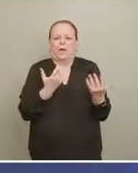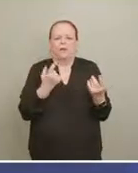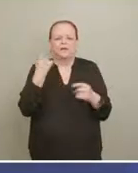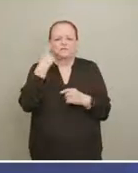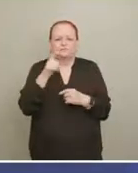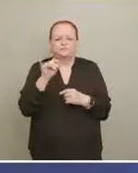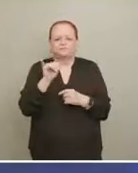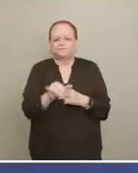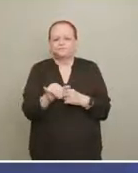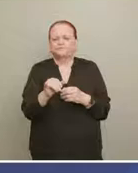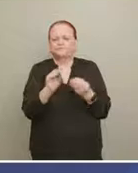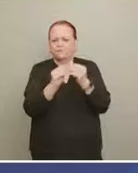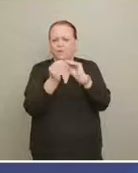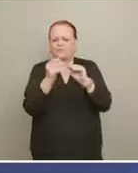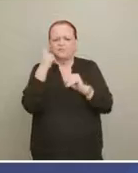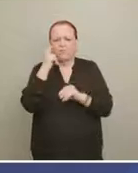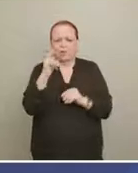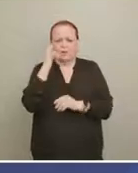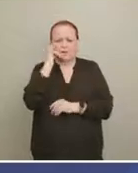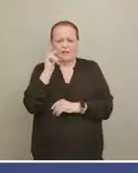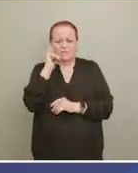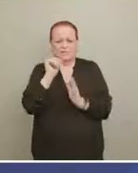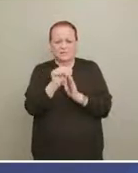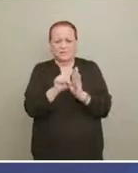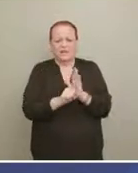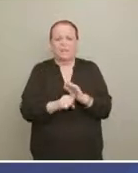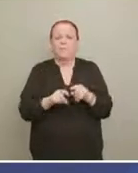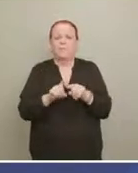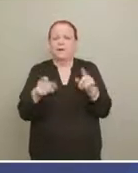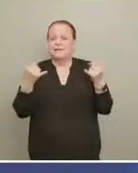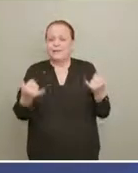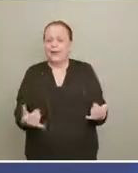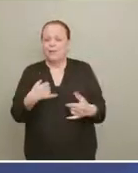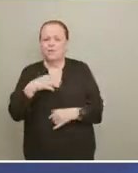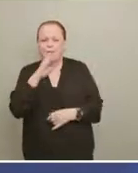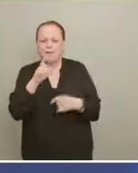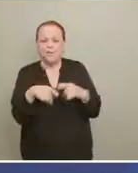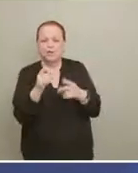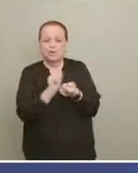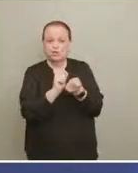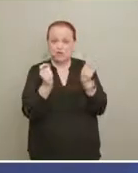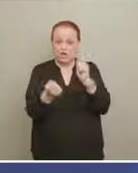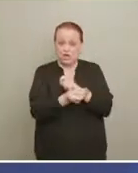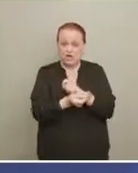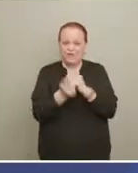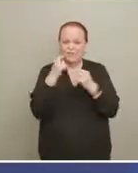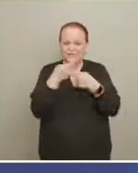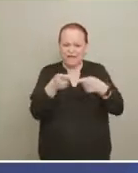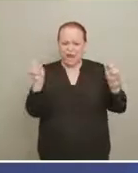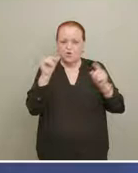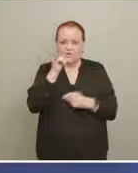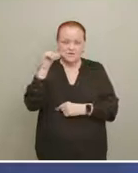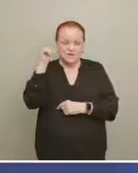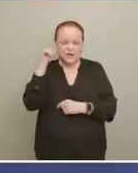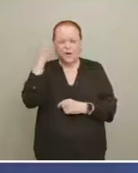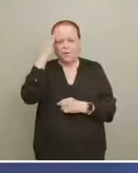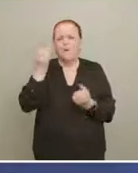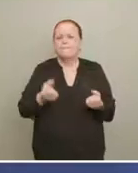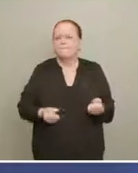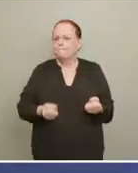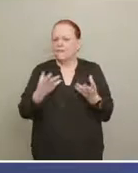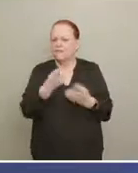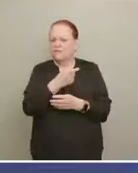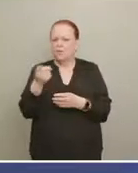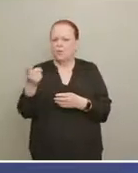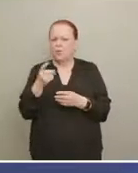with that said, let's talk about the changes that the state of California has announced yesterday. I know many of you anticipated